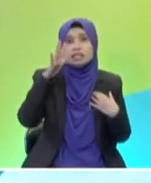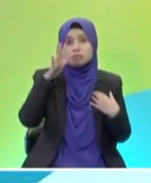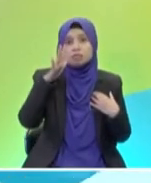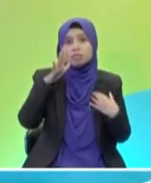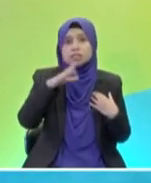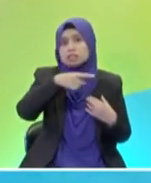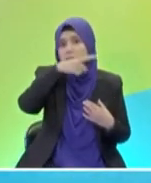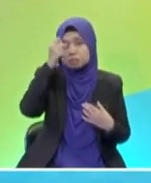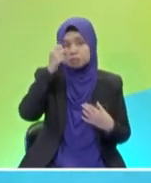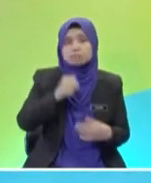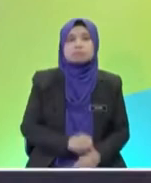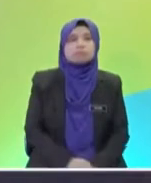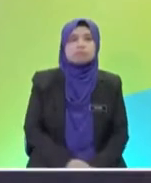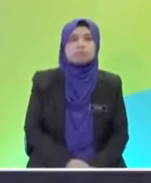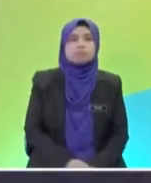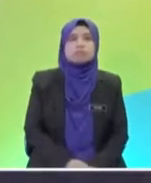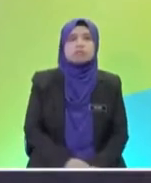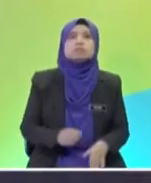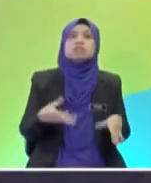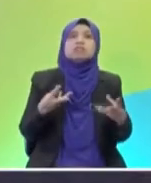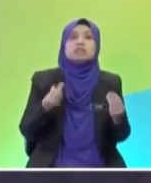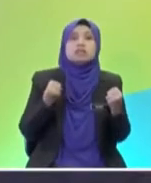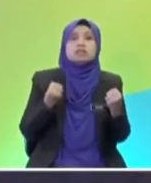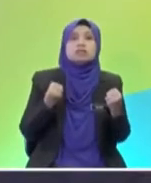about. Teacher, how about we get them to read out some of